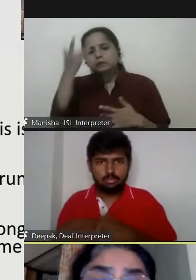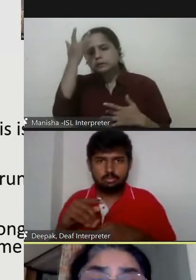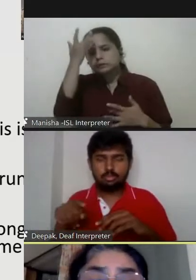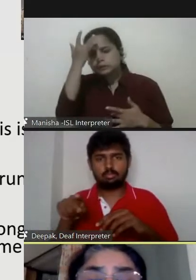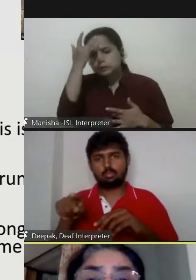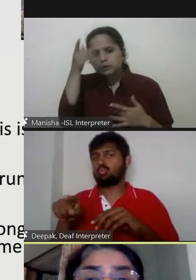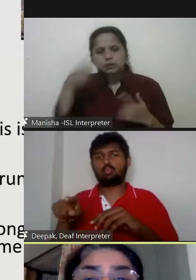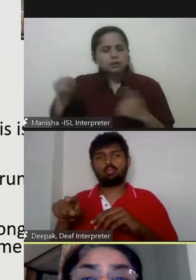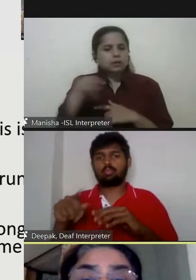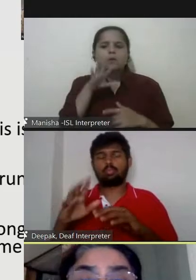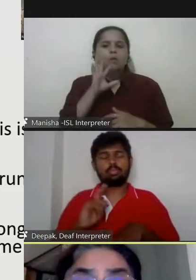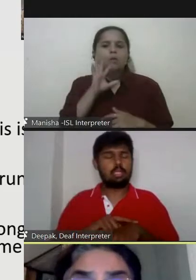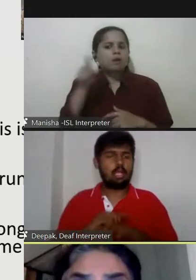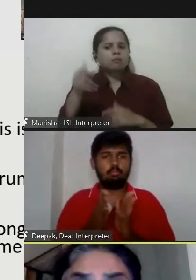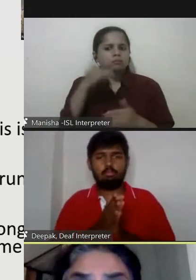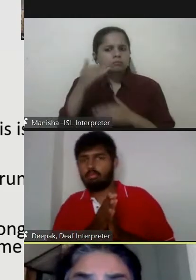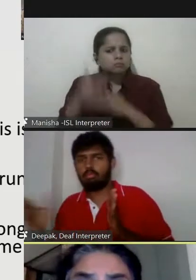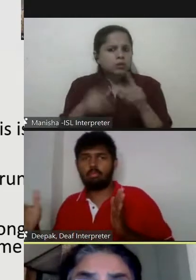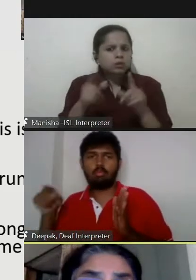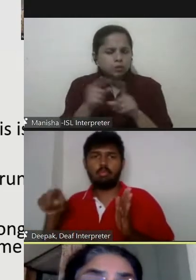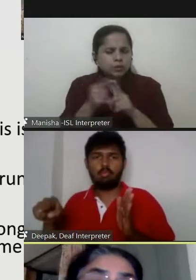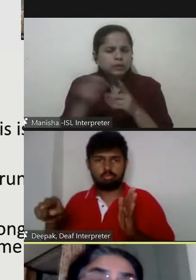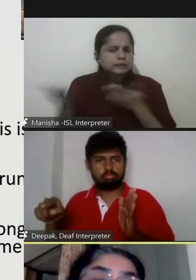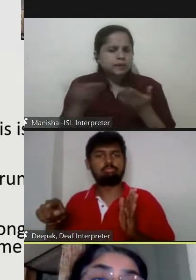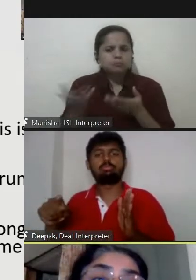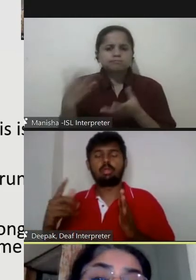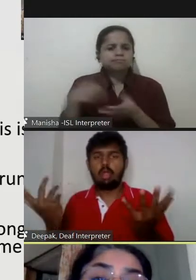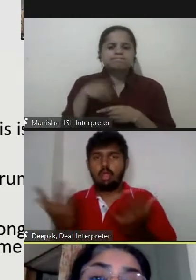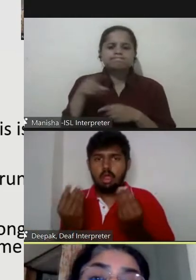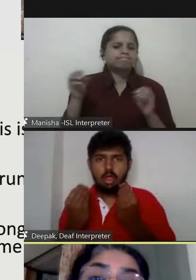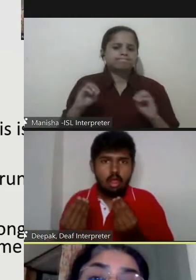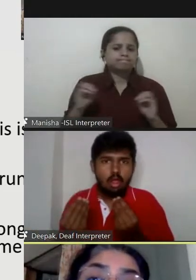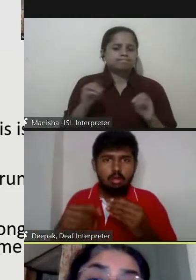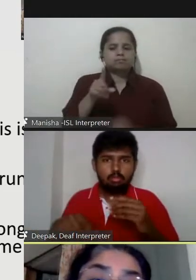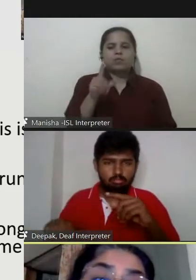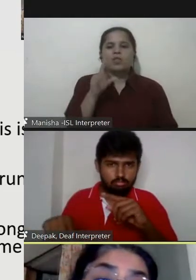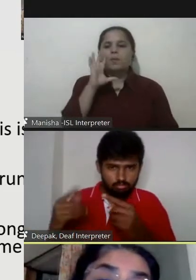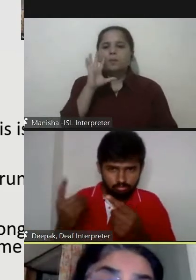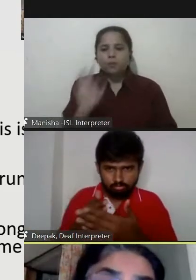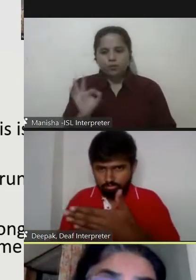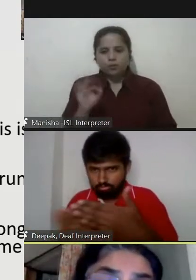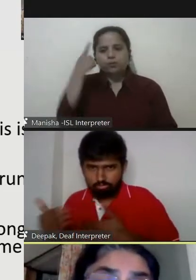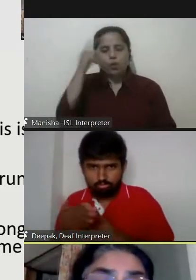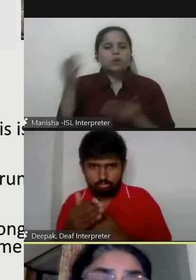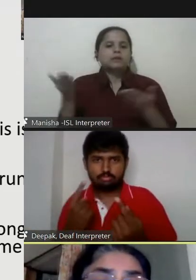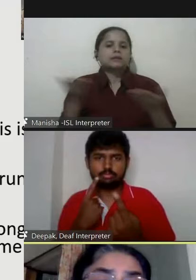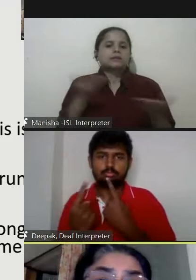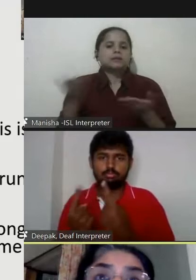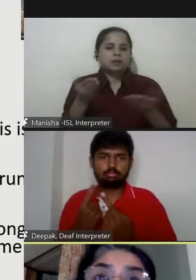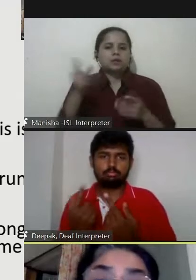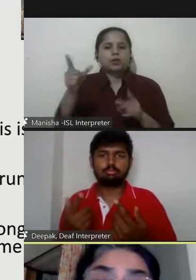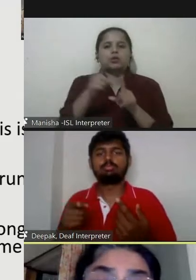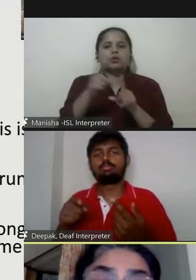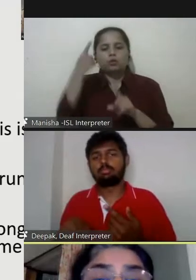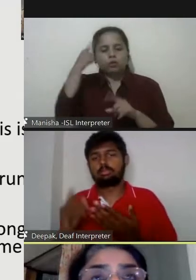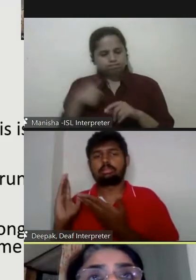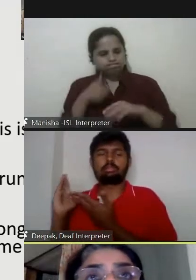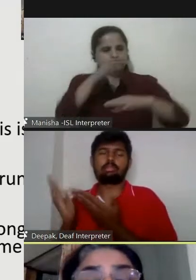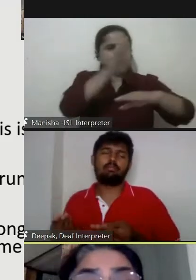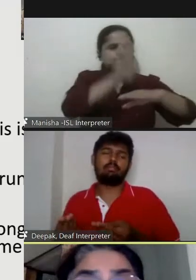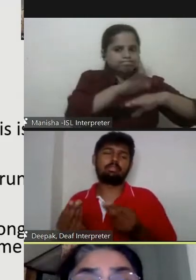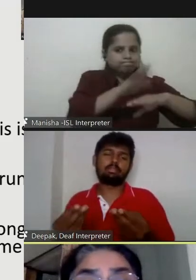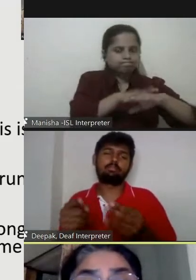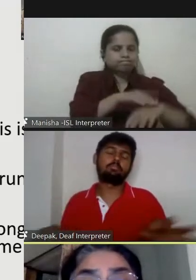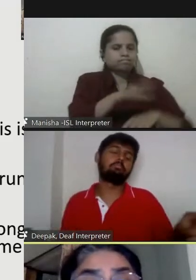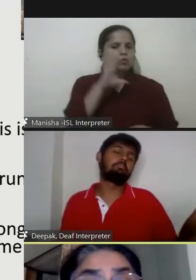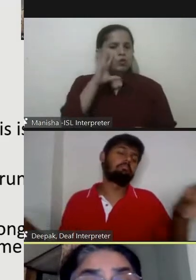not come constantly to the services. So it is important for this service to reach out to them. The significance